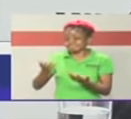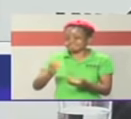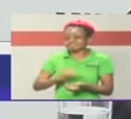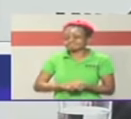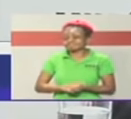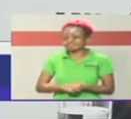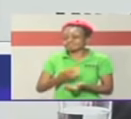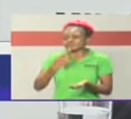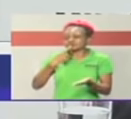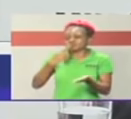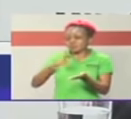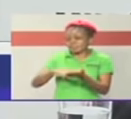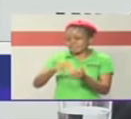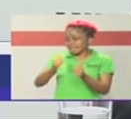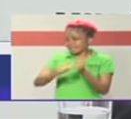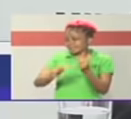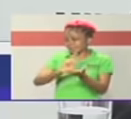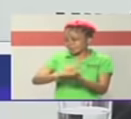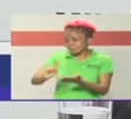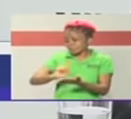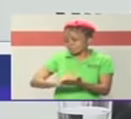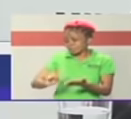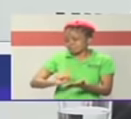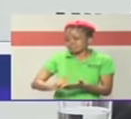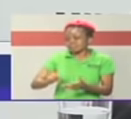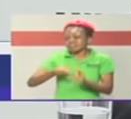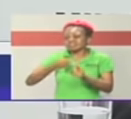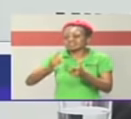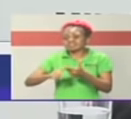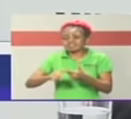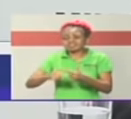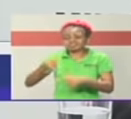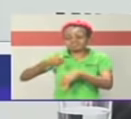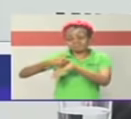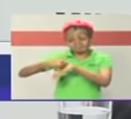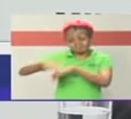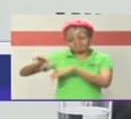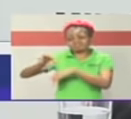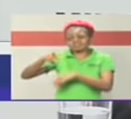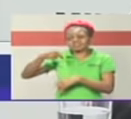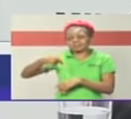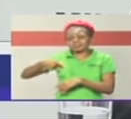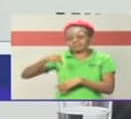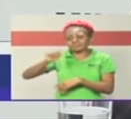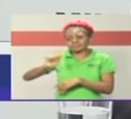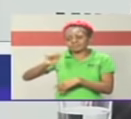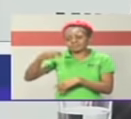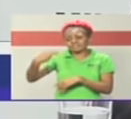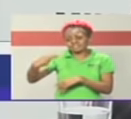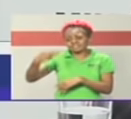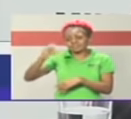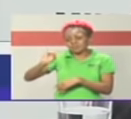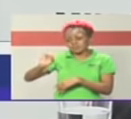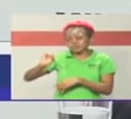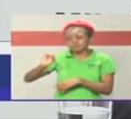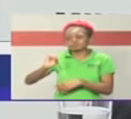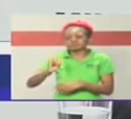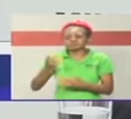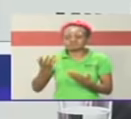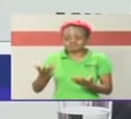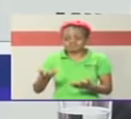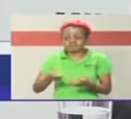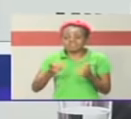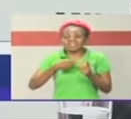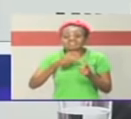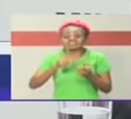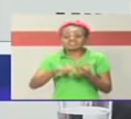weekly basis, which are then sent to PAHO. The CMO will then send